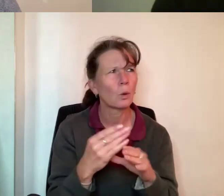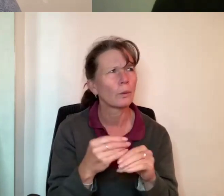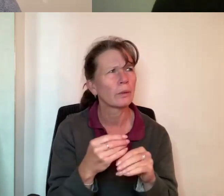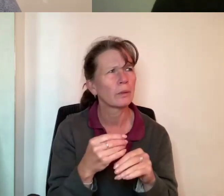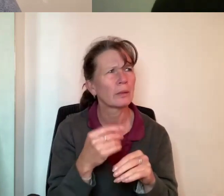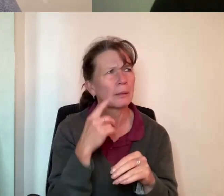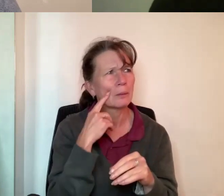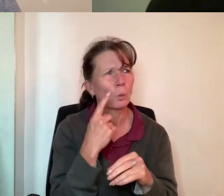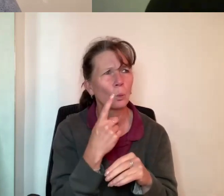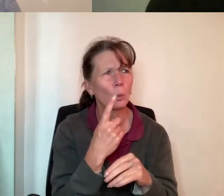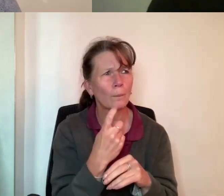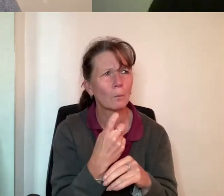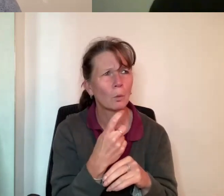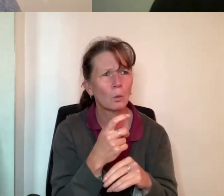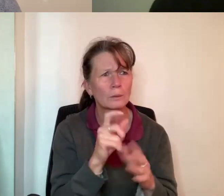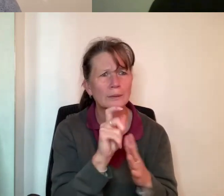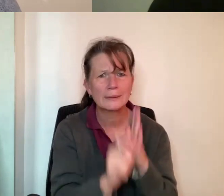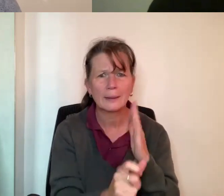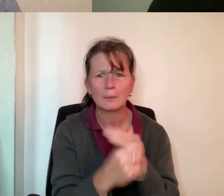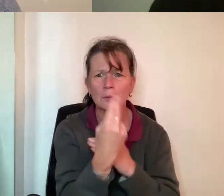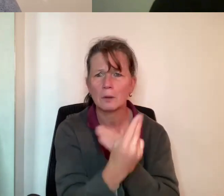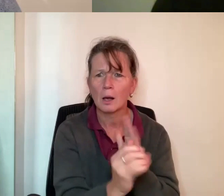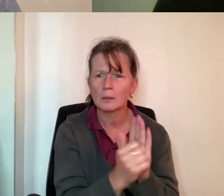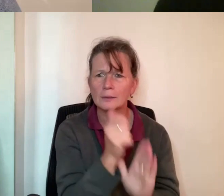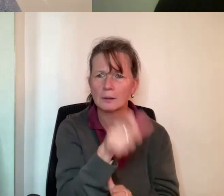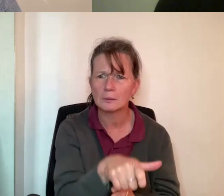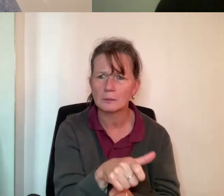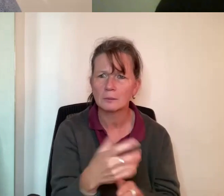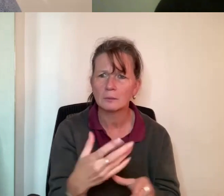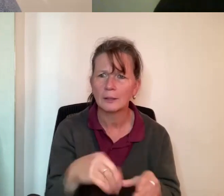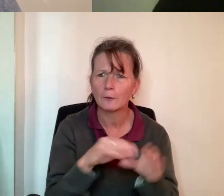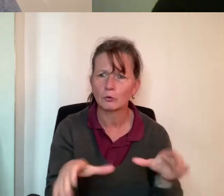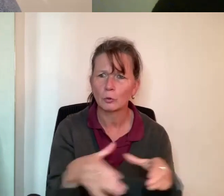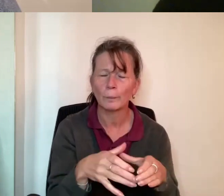other disabled artist in that group as well.